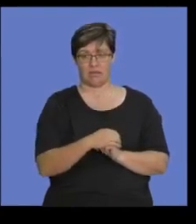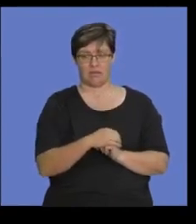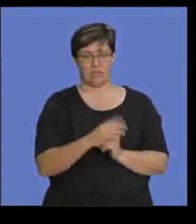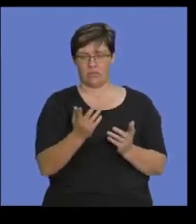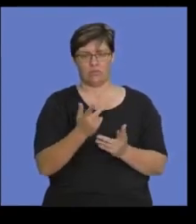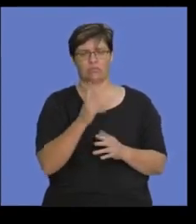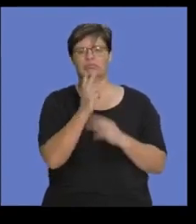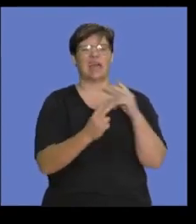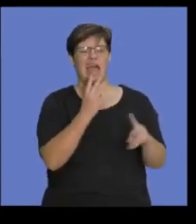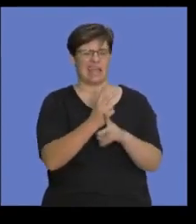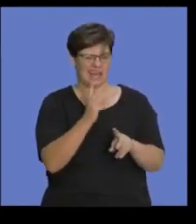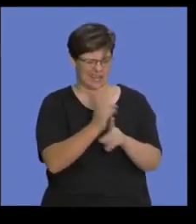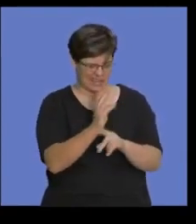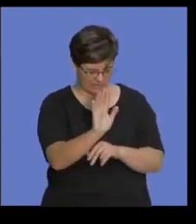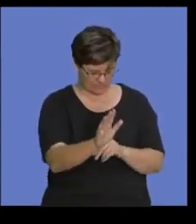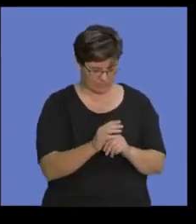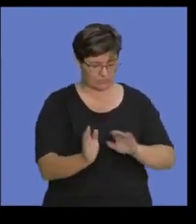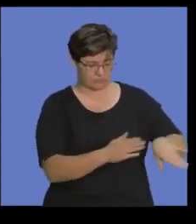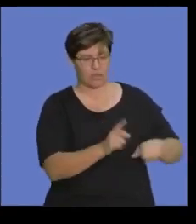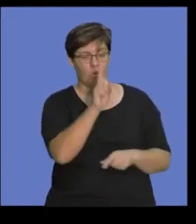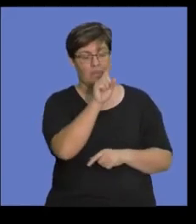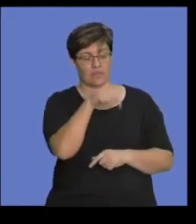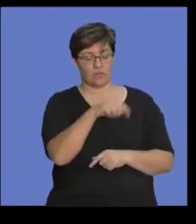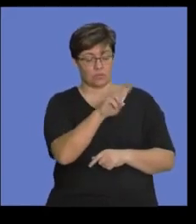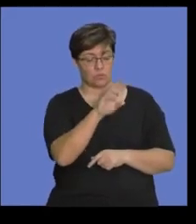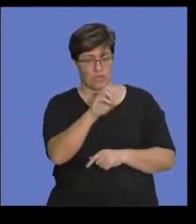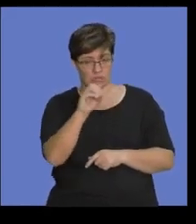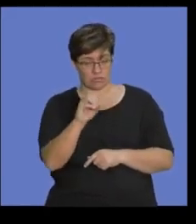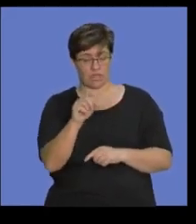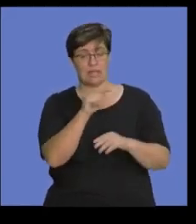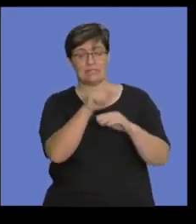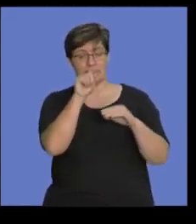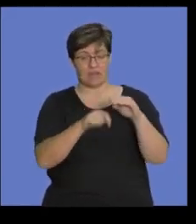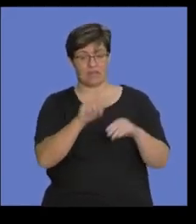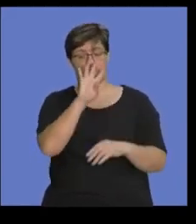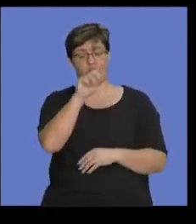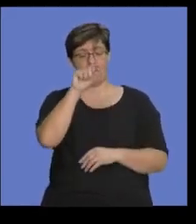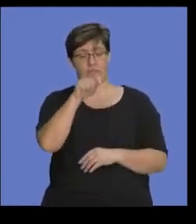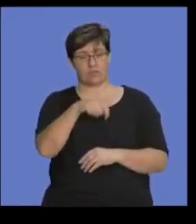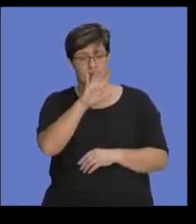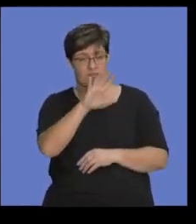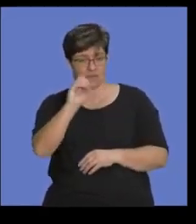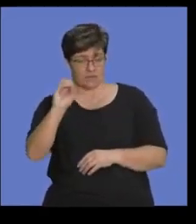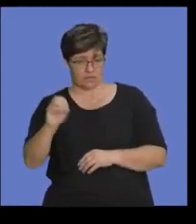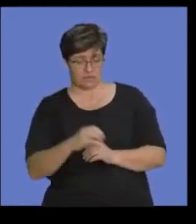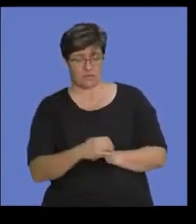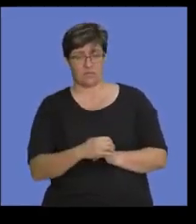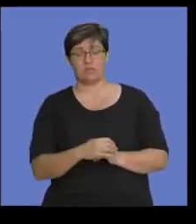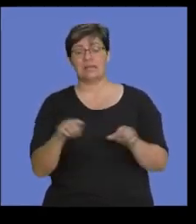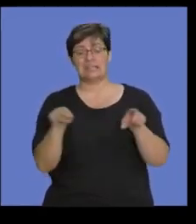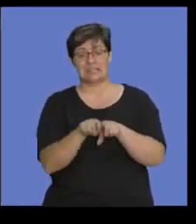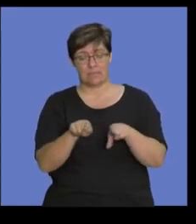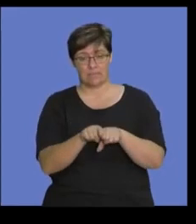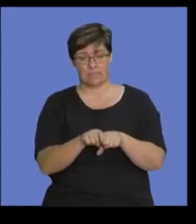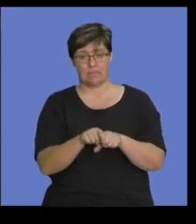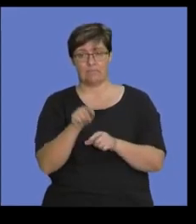What's happening here? So let's just do that quickly again. 1,200 divided by 4,500